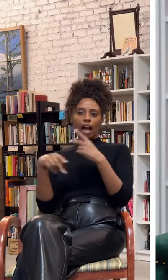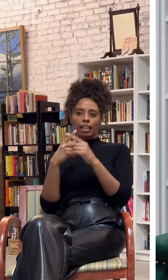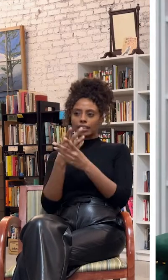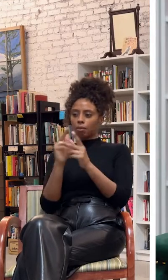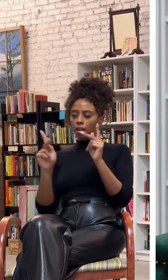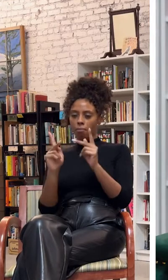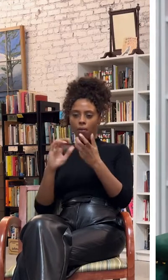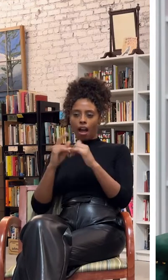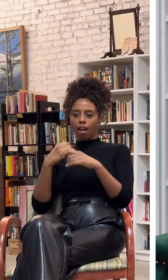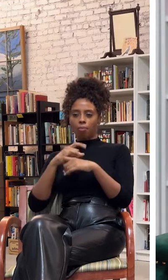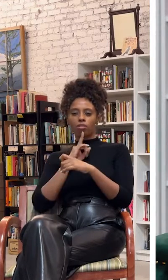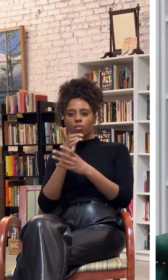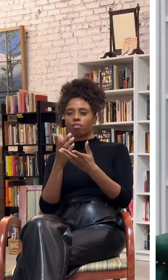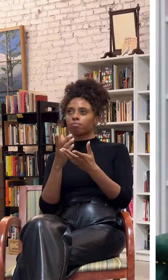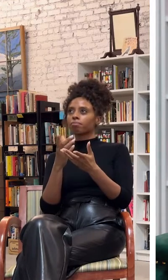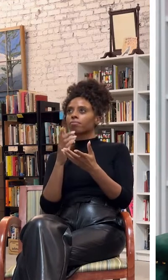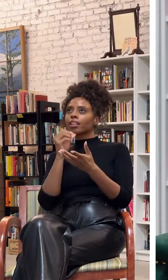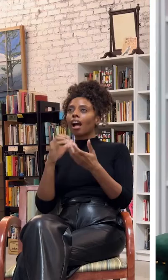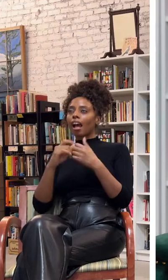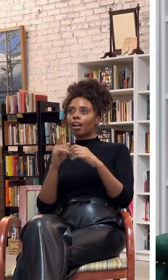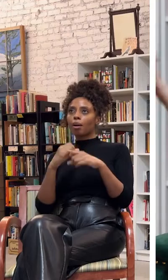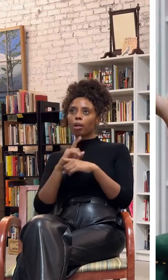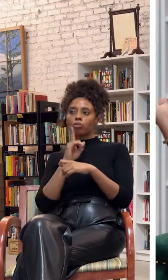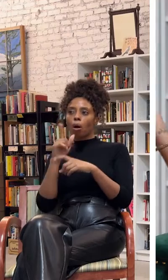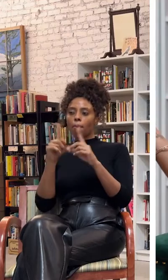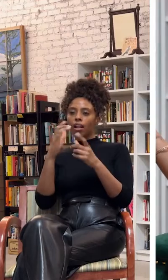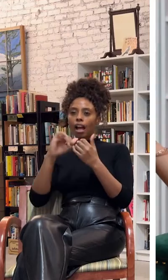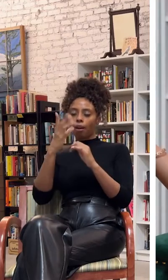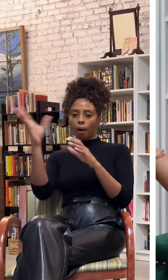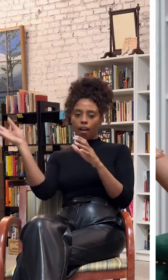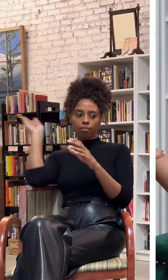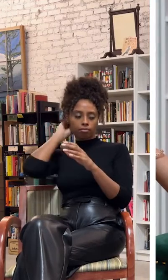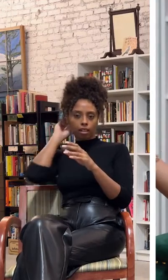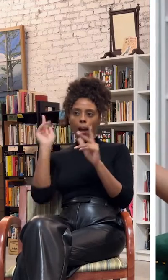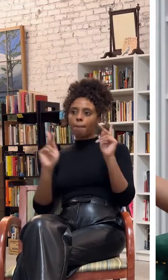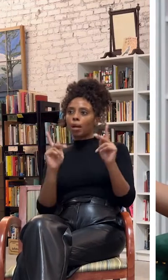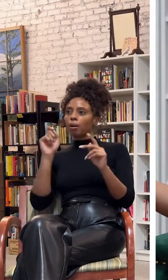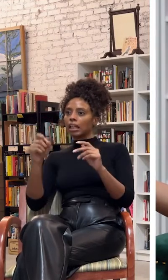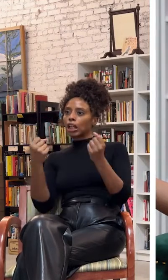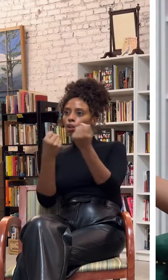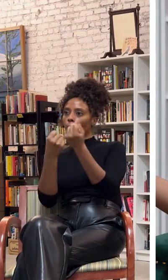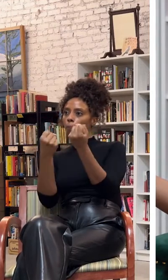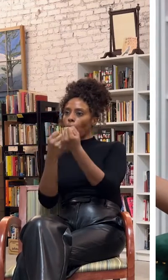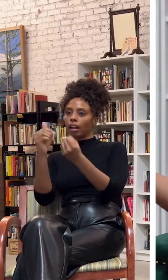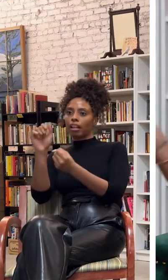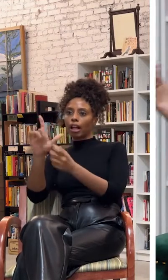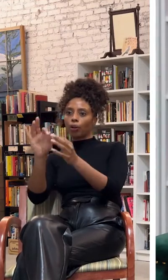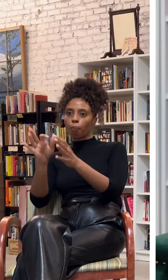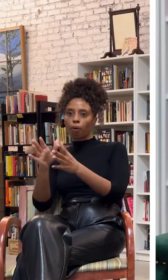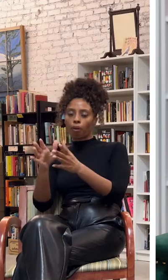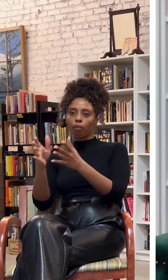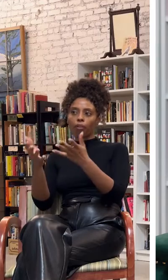do I make sure that, not how do I make sure, but how do I keep in mind, like I'm saying, folks that need support, like ASL interpretation.